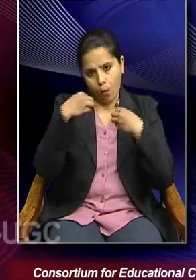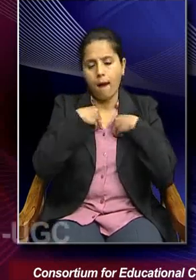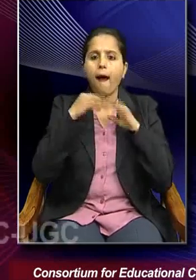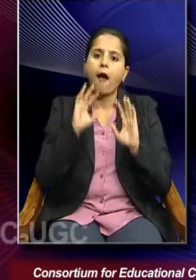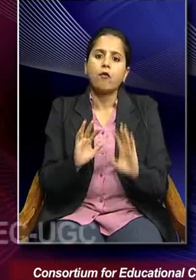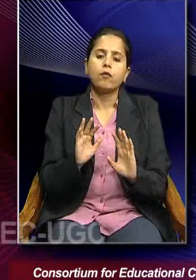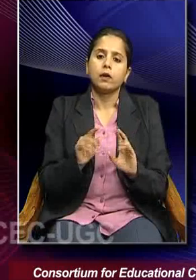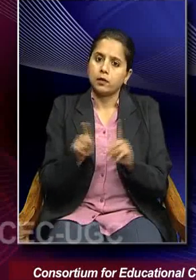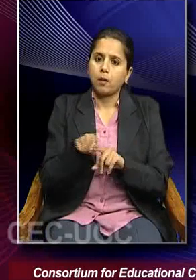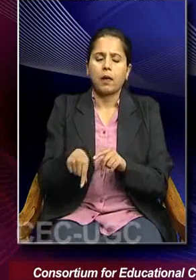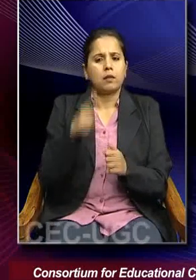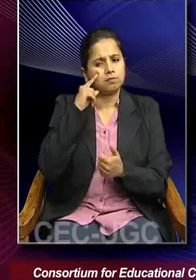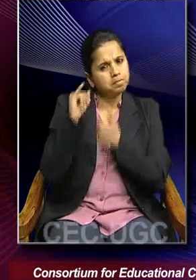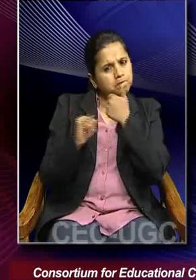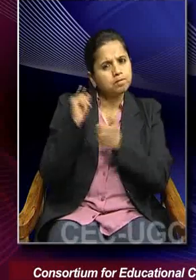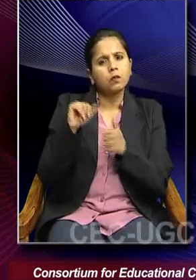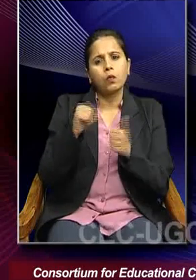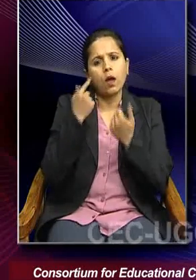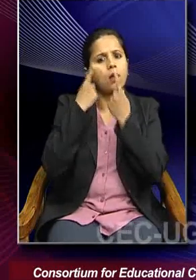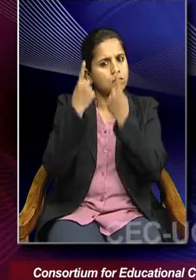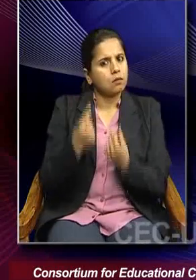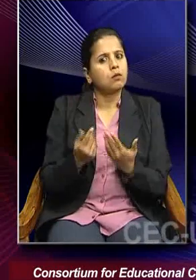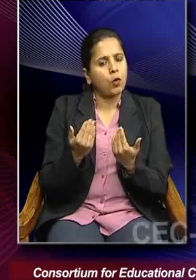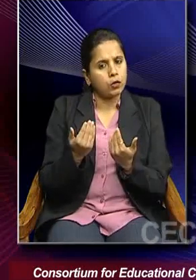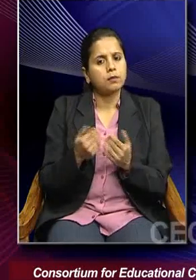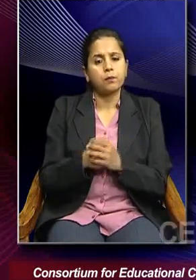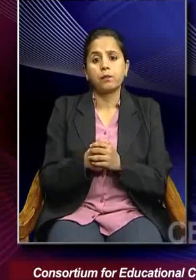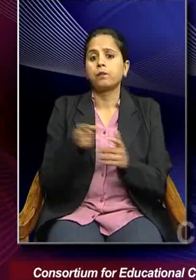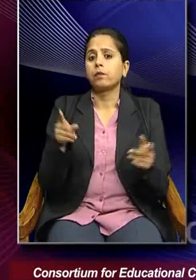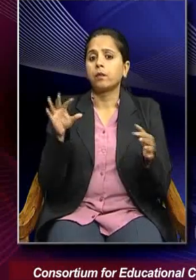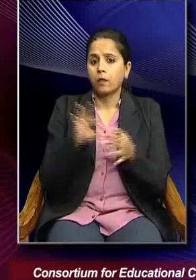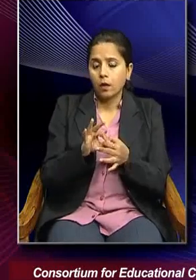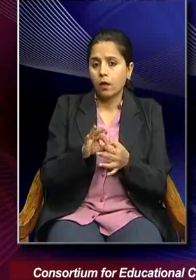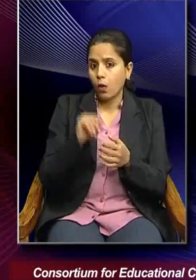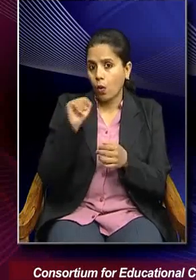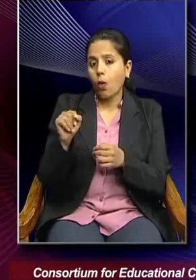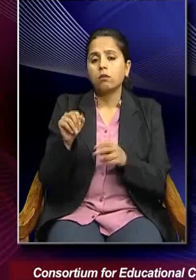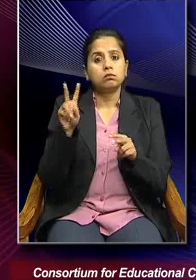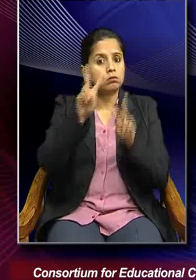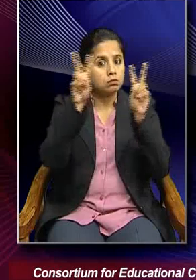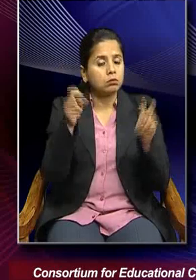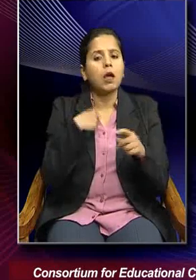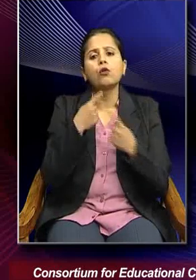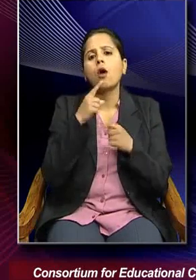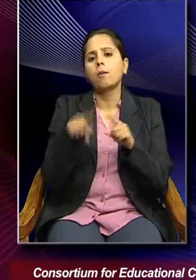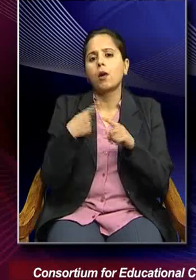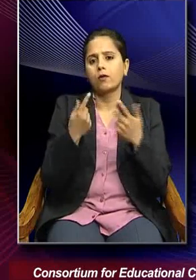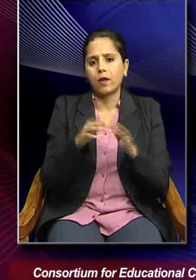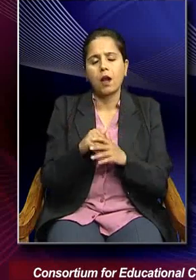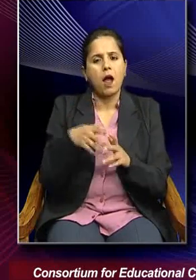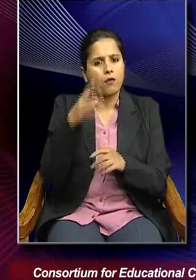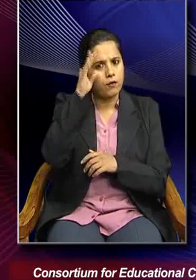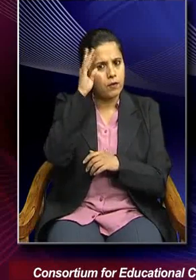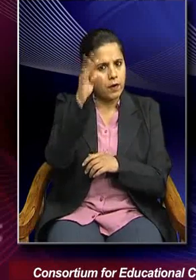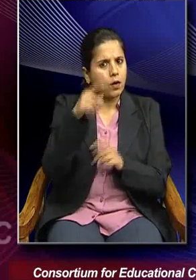we are able to critically analyze that. And related to that aspect, we also talked about how